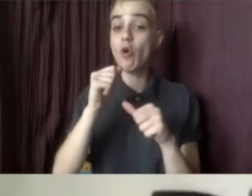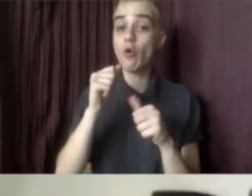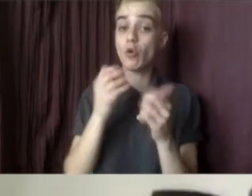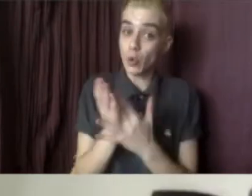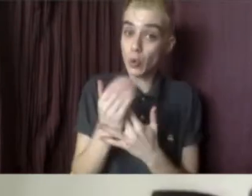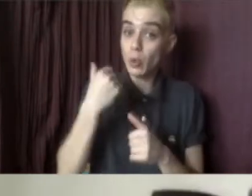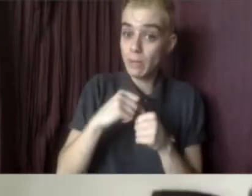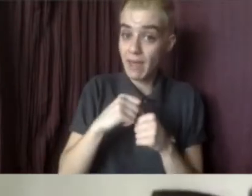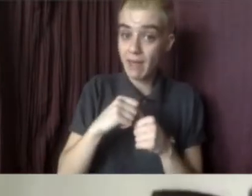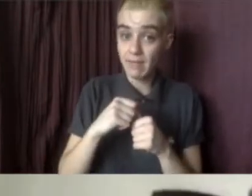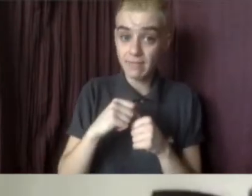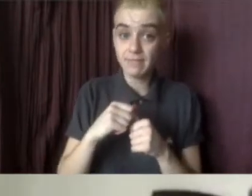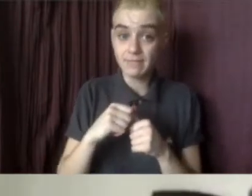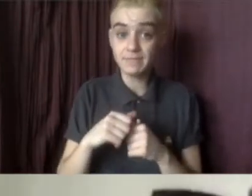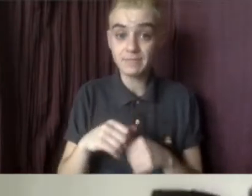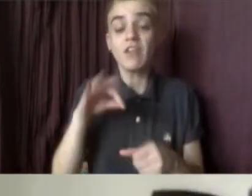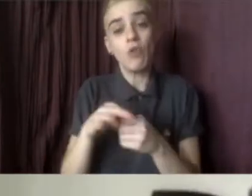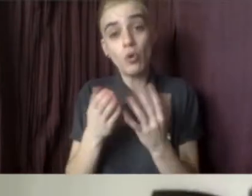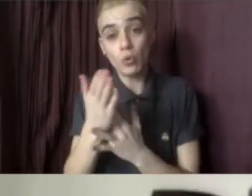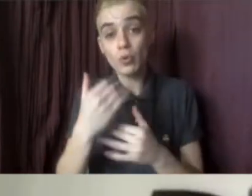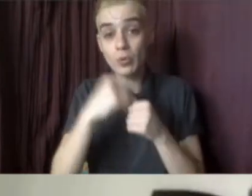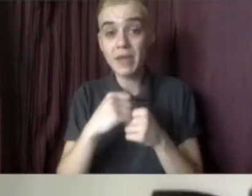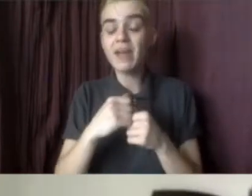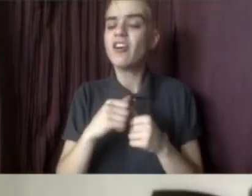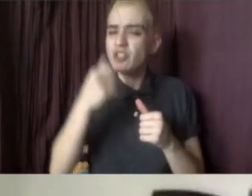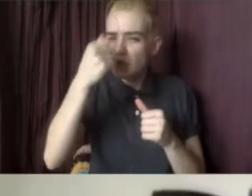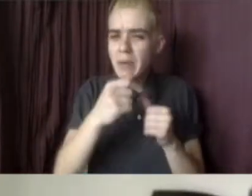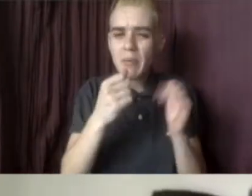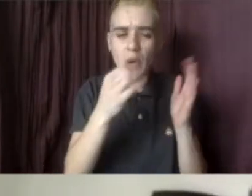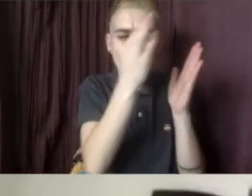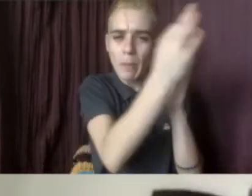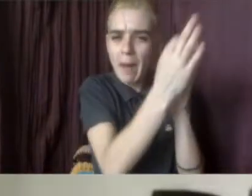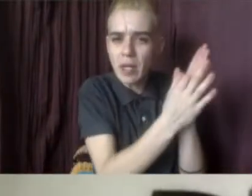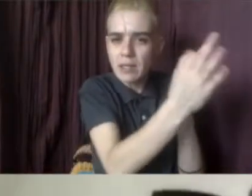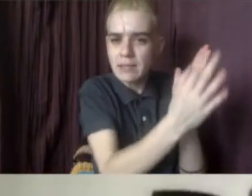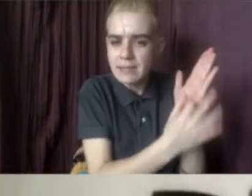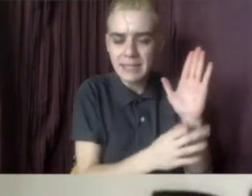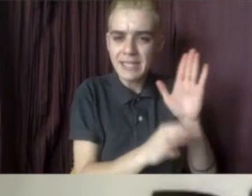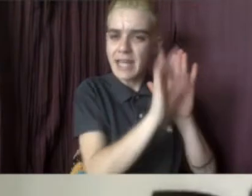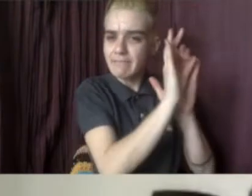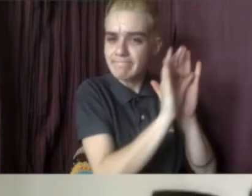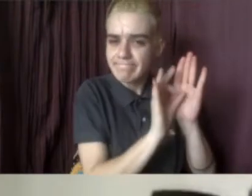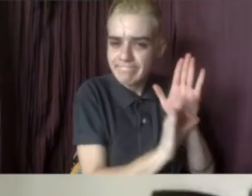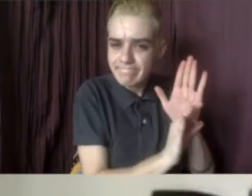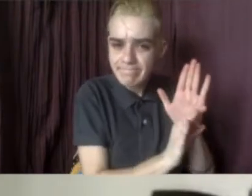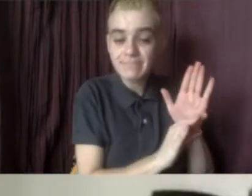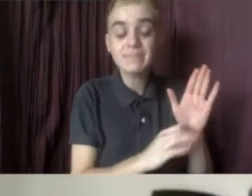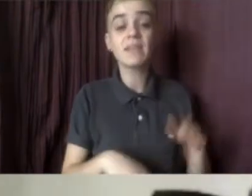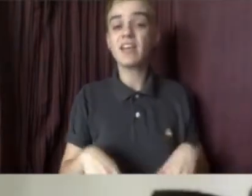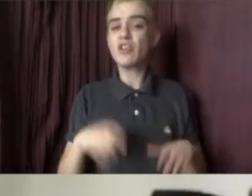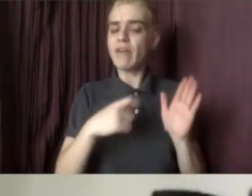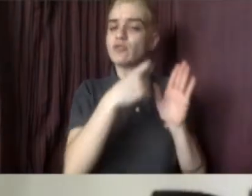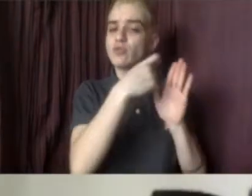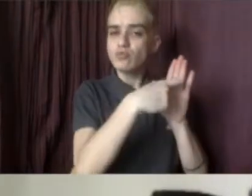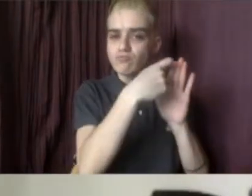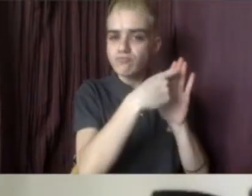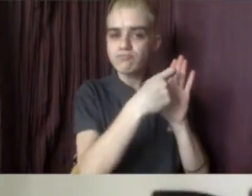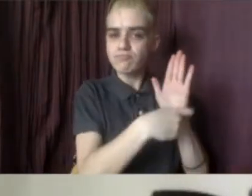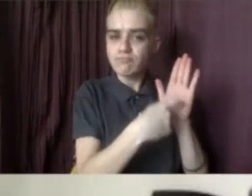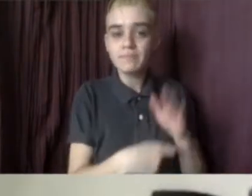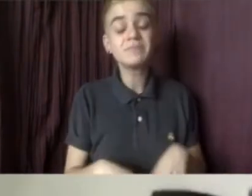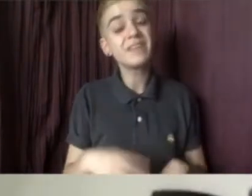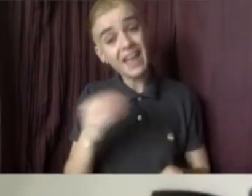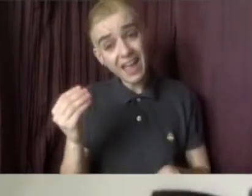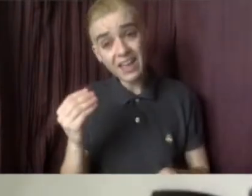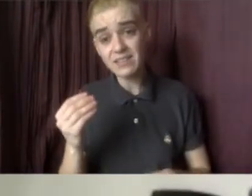that's dexterity, which a lot of disabled people do not have. Their hands shake, they can't hold a pen. And so if you come outside of the bubble, just